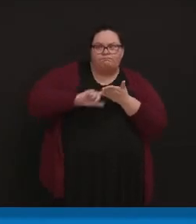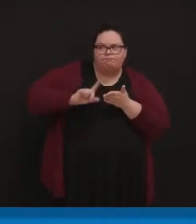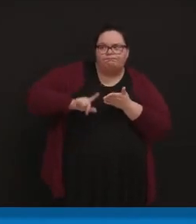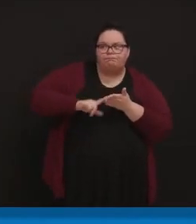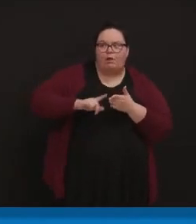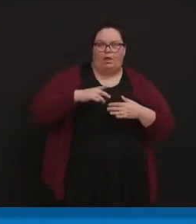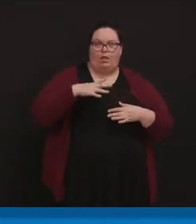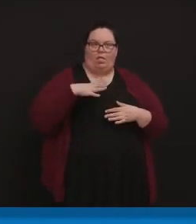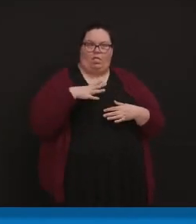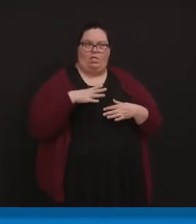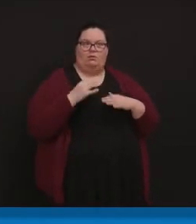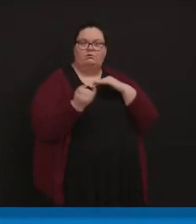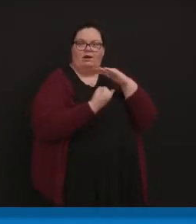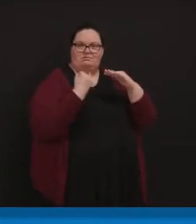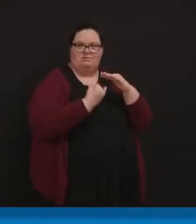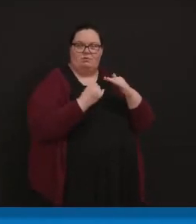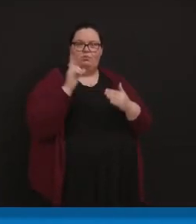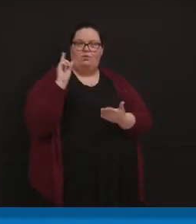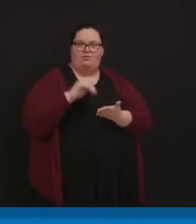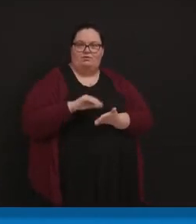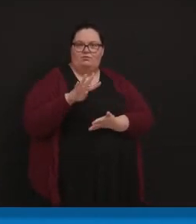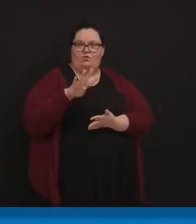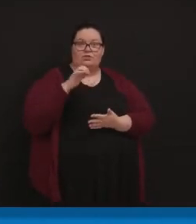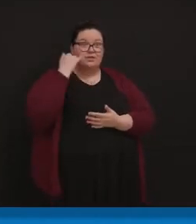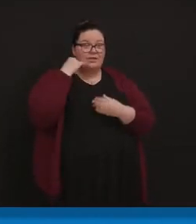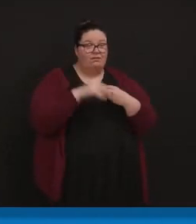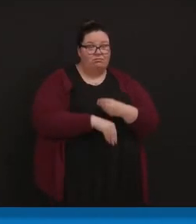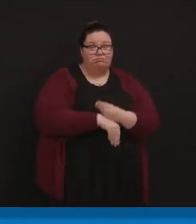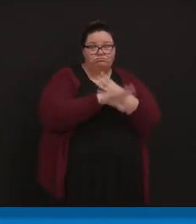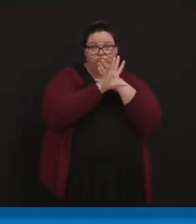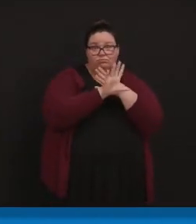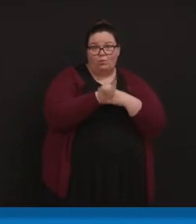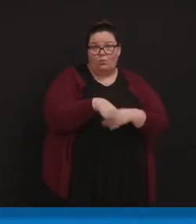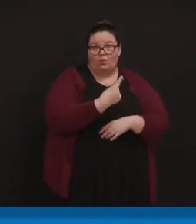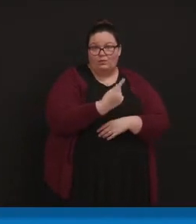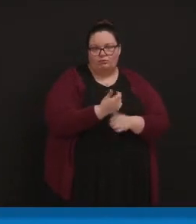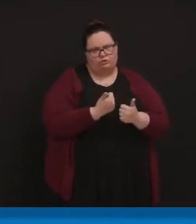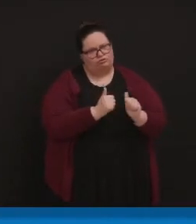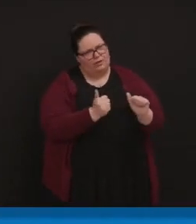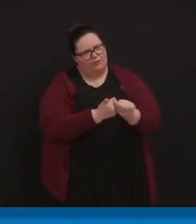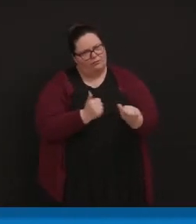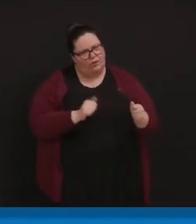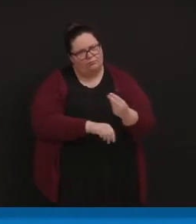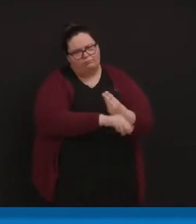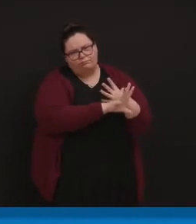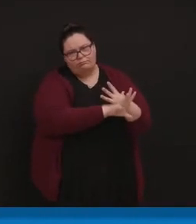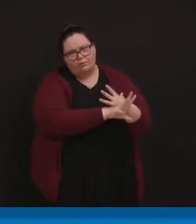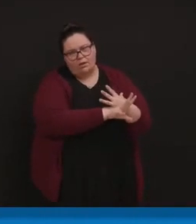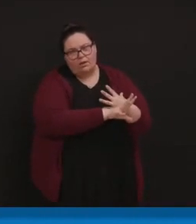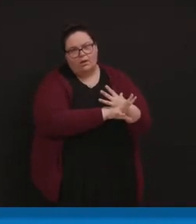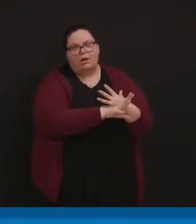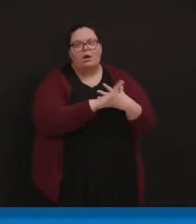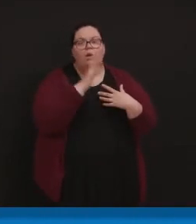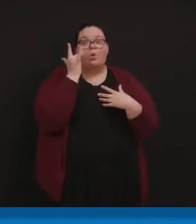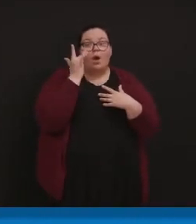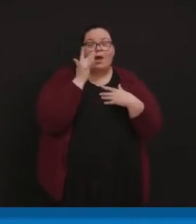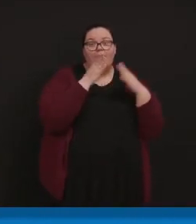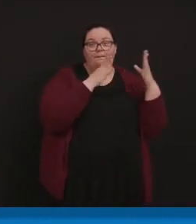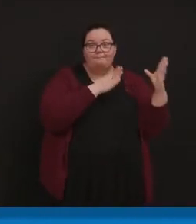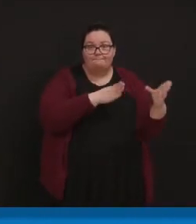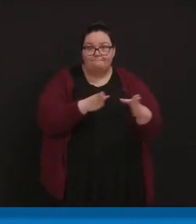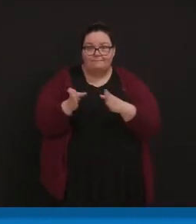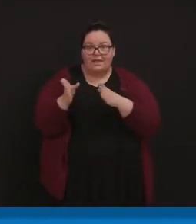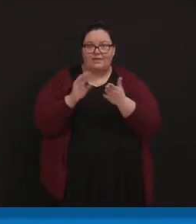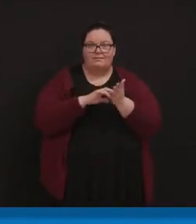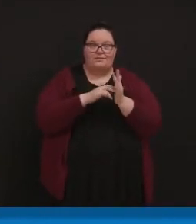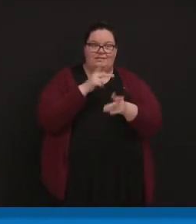we absolutely, again, are ready if we have to move online, but we really want to try and avoid it whenever we can, because our plans are designed to